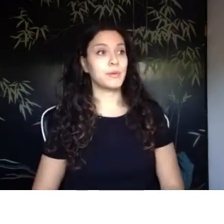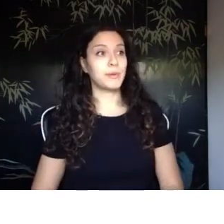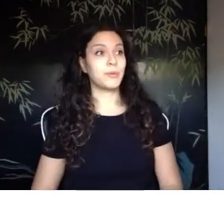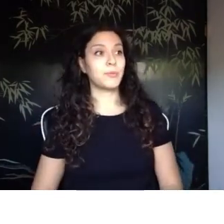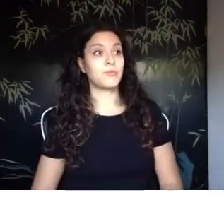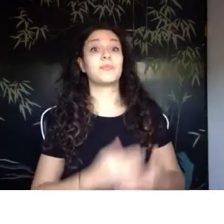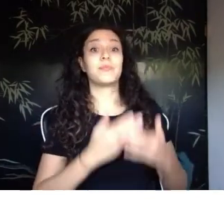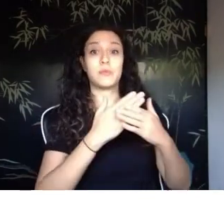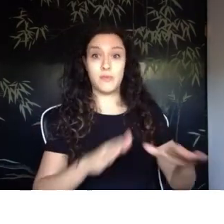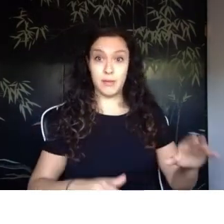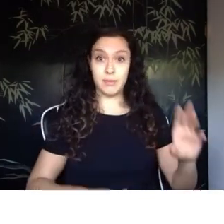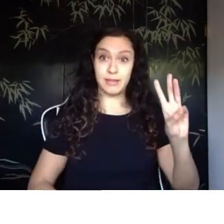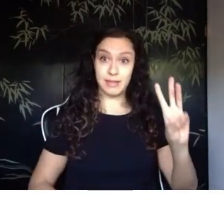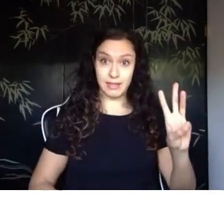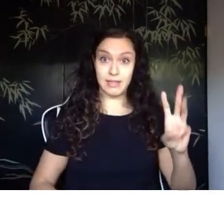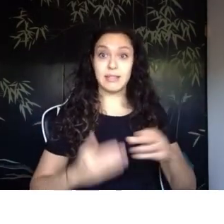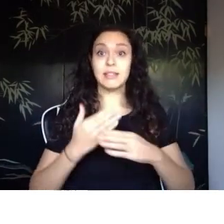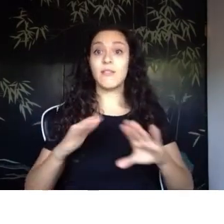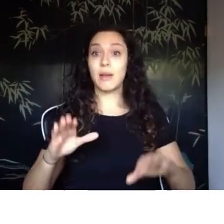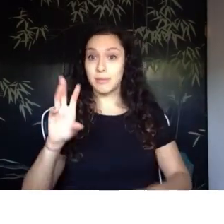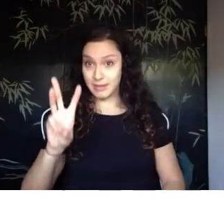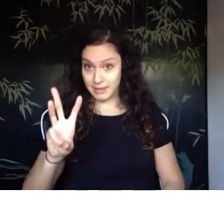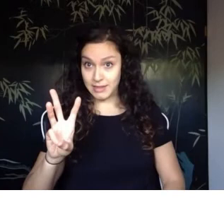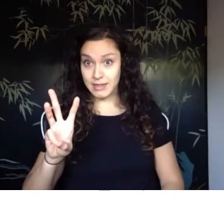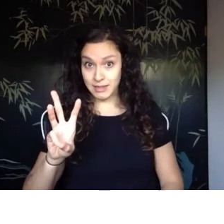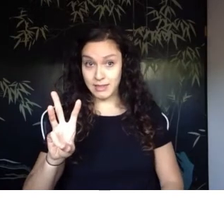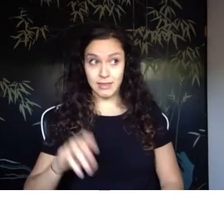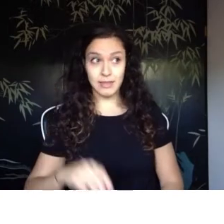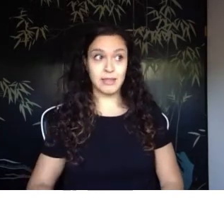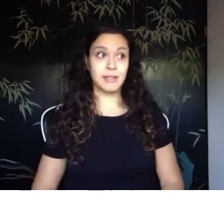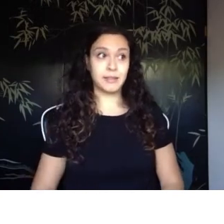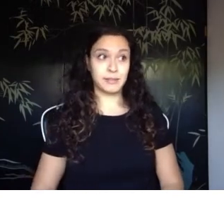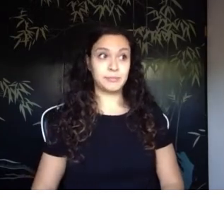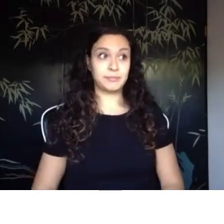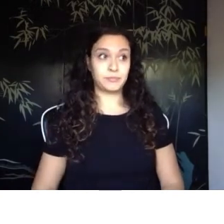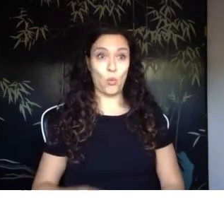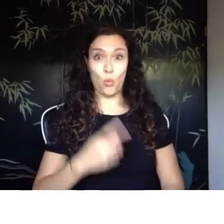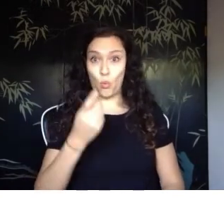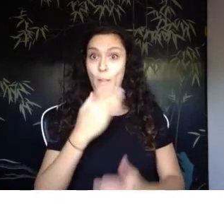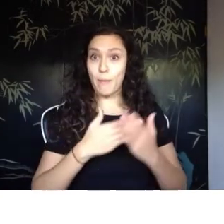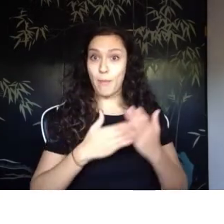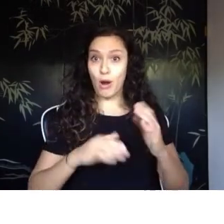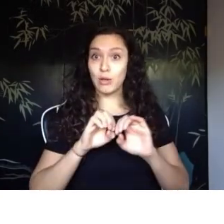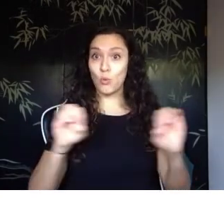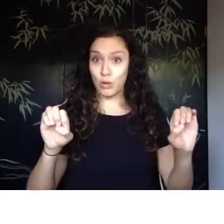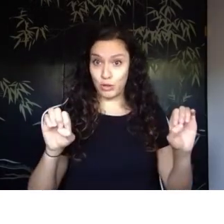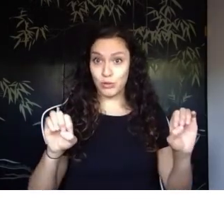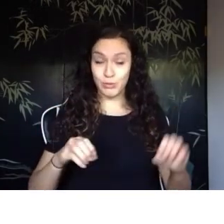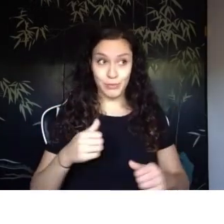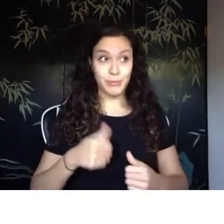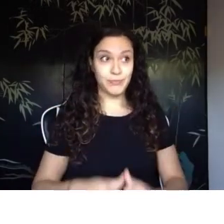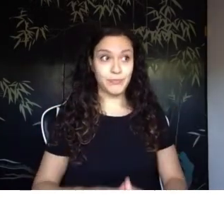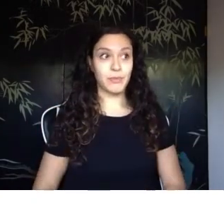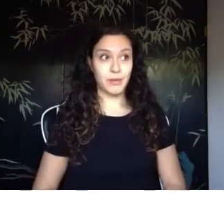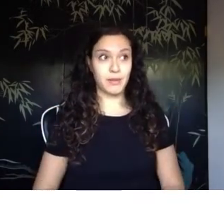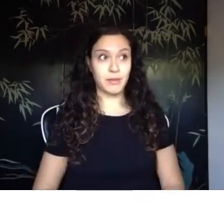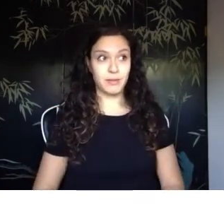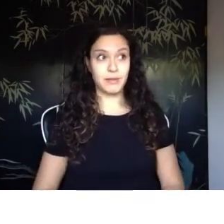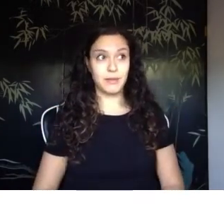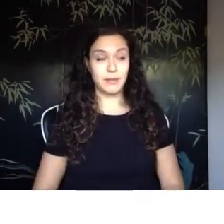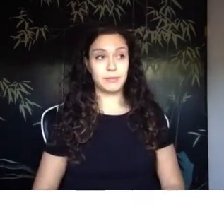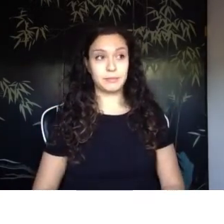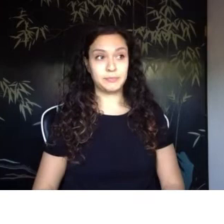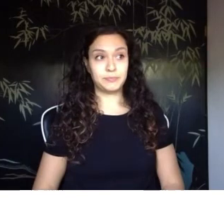6x equals 72. Divide by 6, divide by 6, because now it's just a